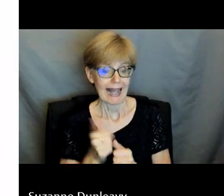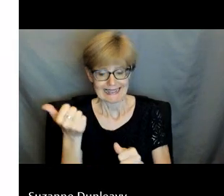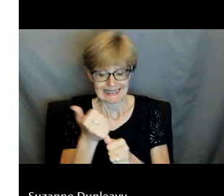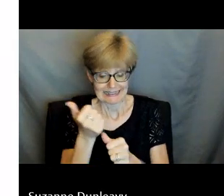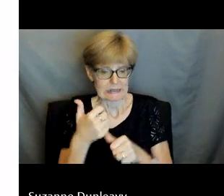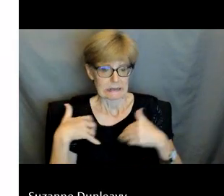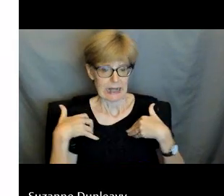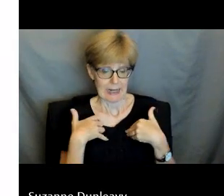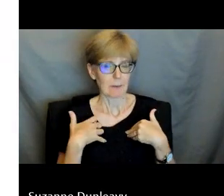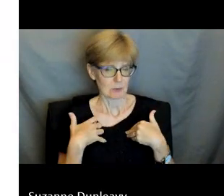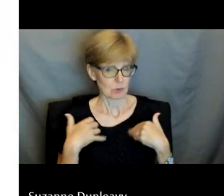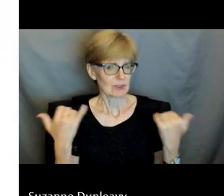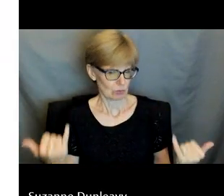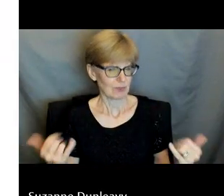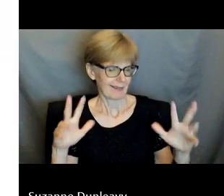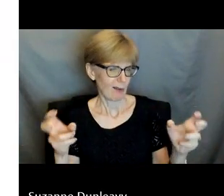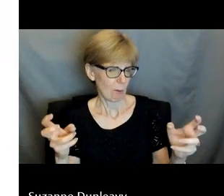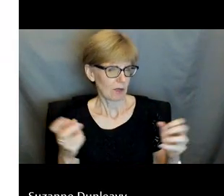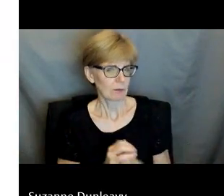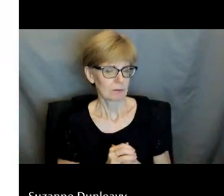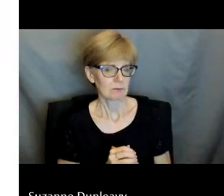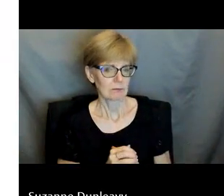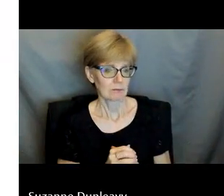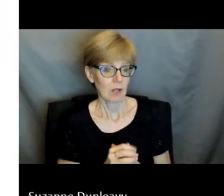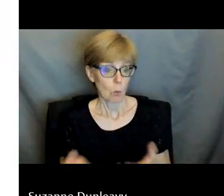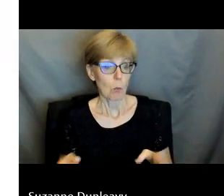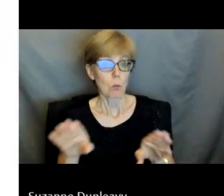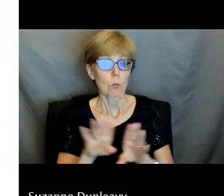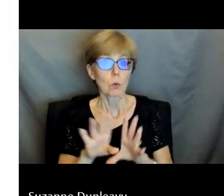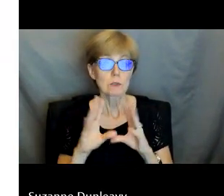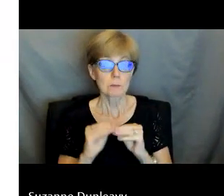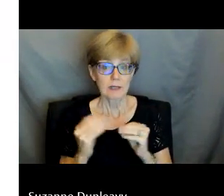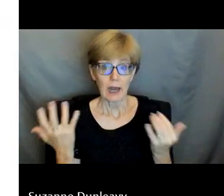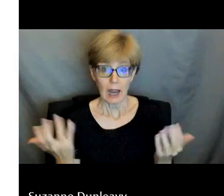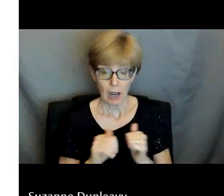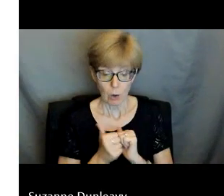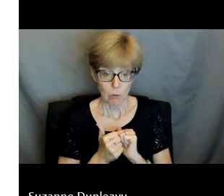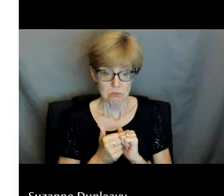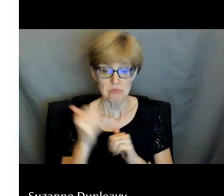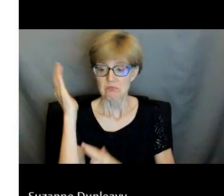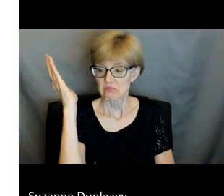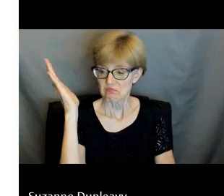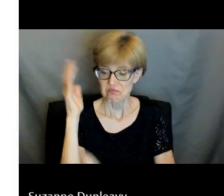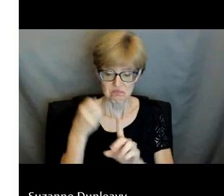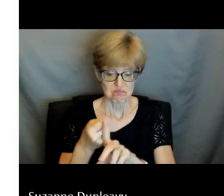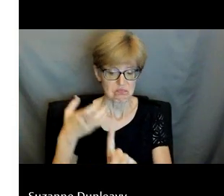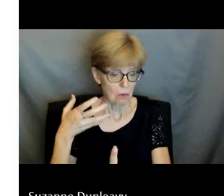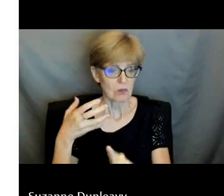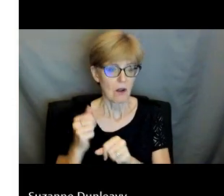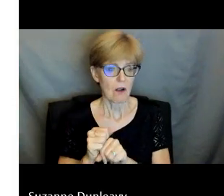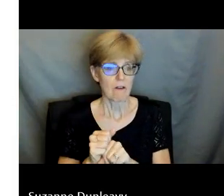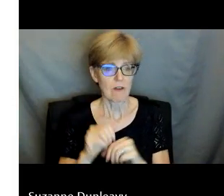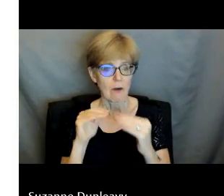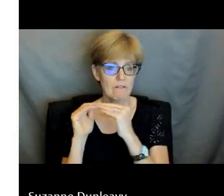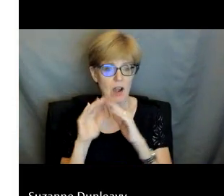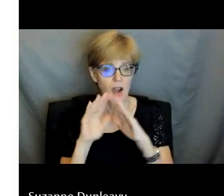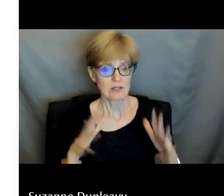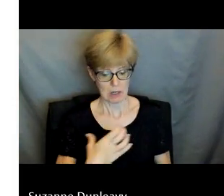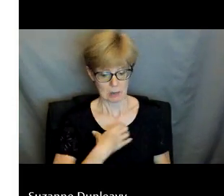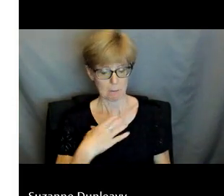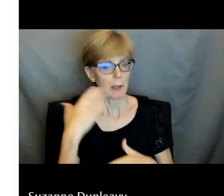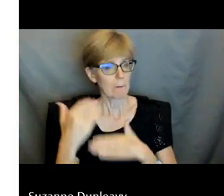since that's our topic for today. We will close out by providing an overview of the fair housing complaint process for anyone who